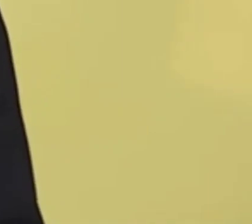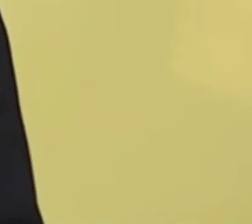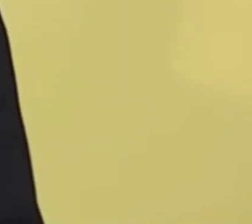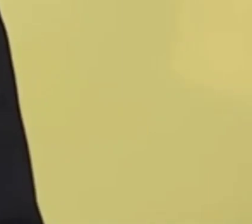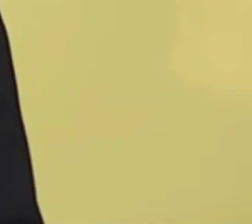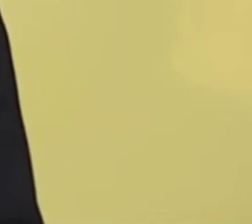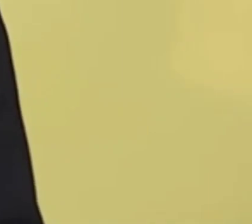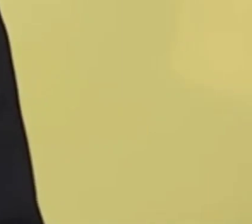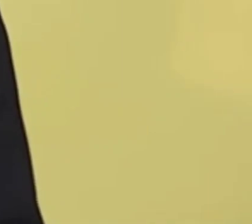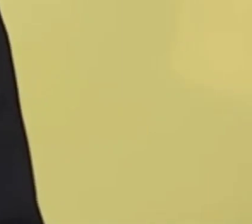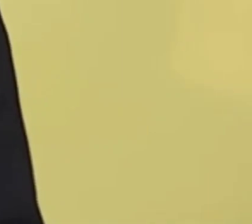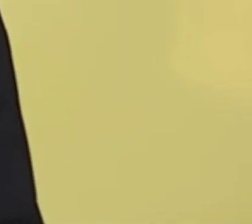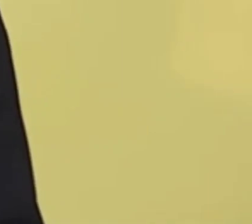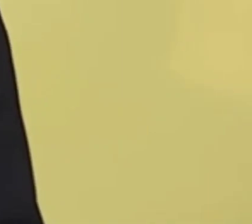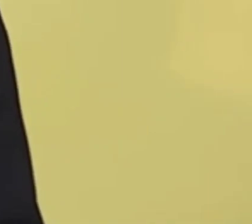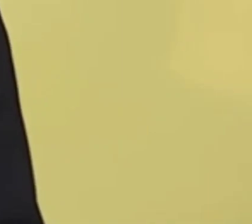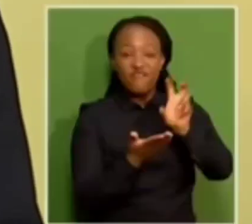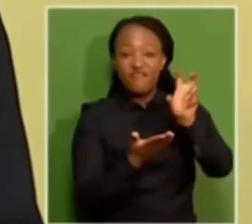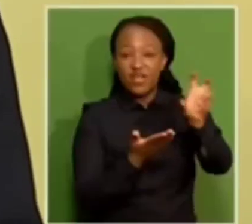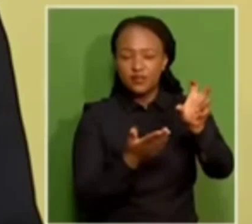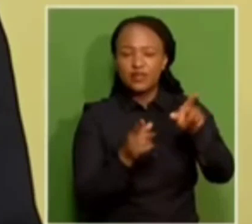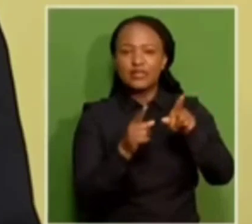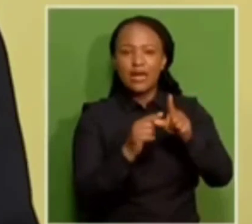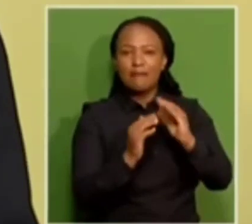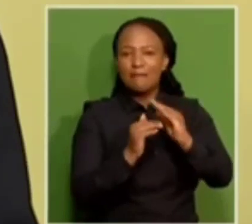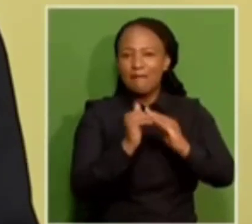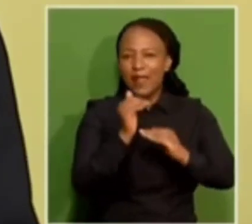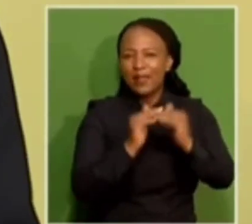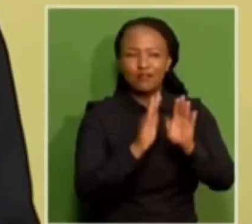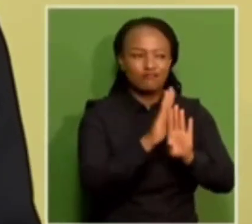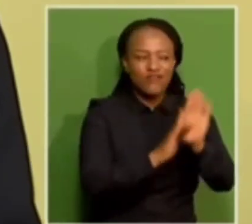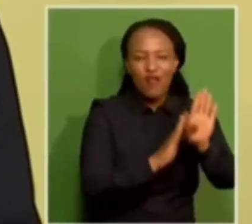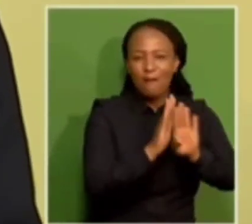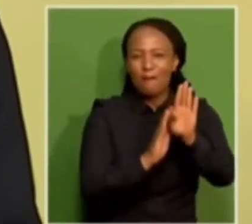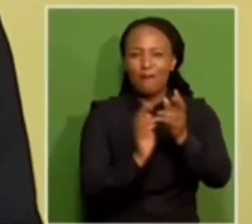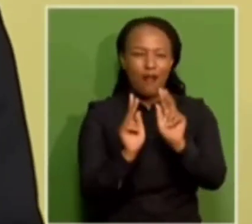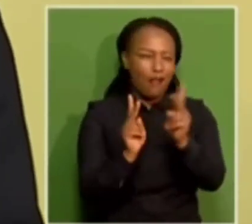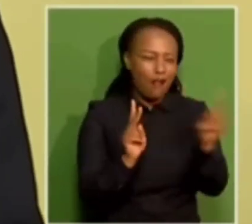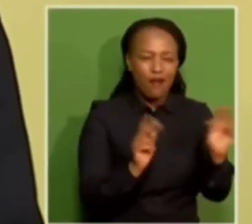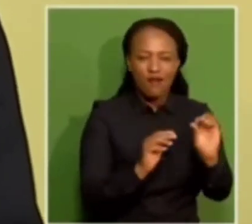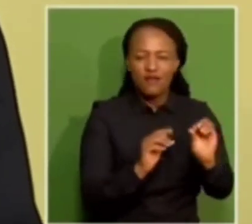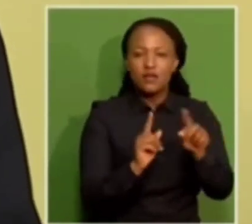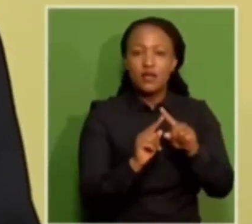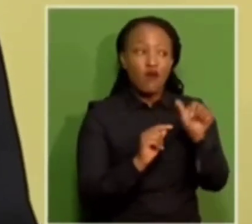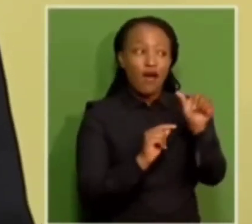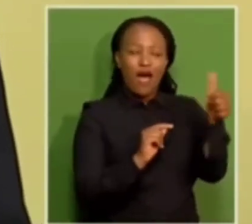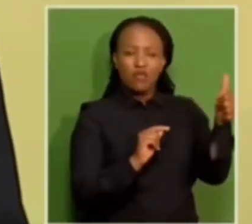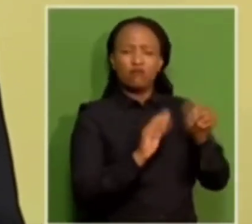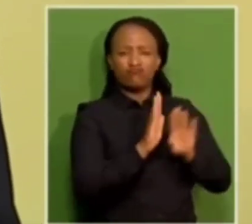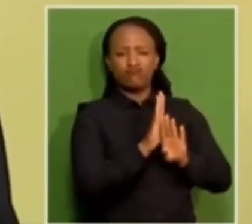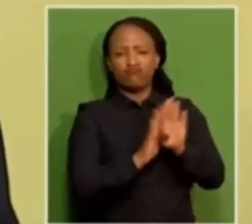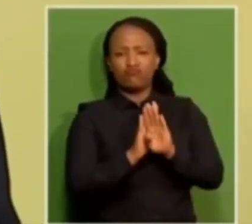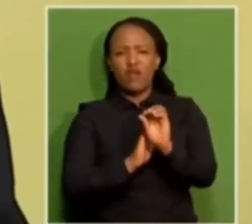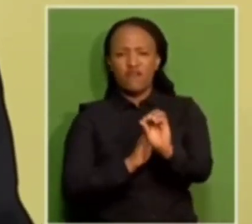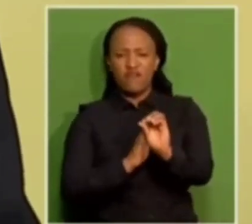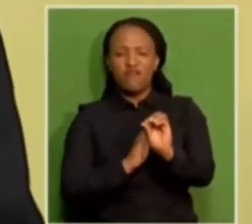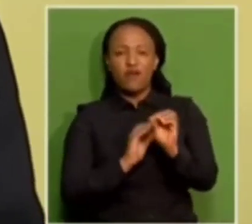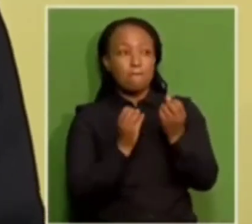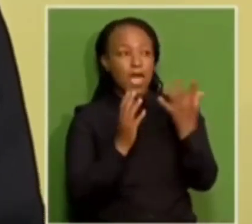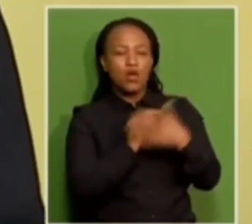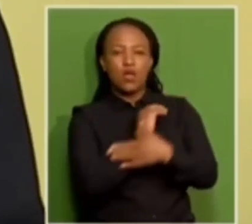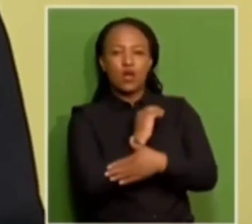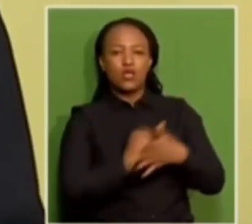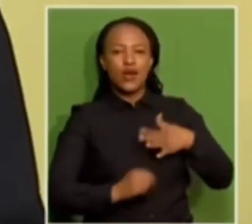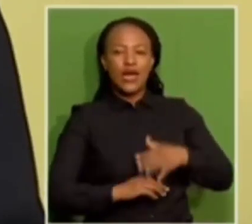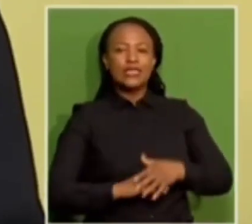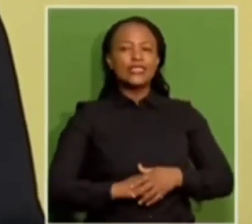increased trade investment and infrastructure development there are great opportunities for other brics countries